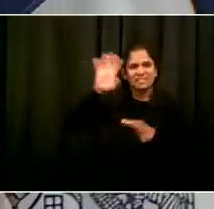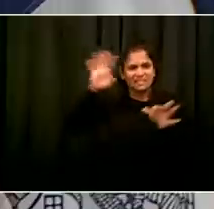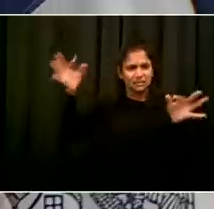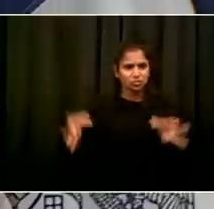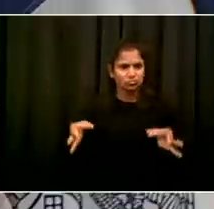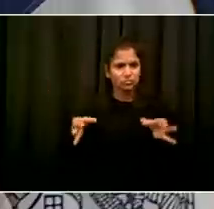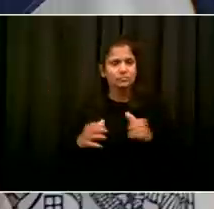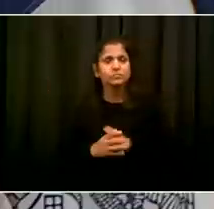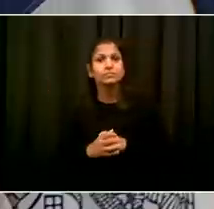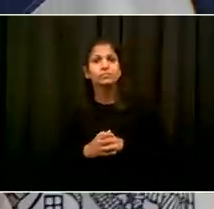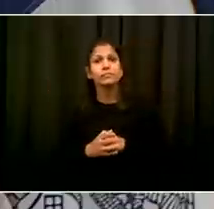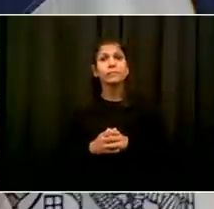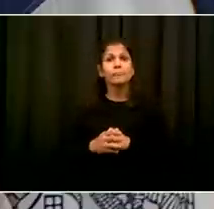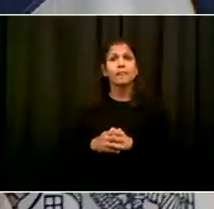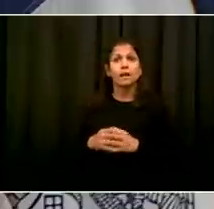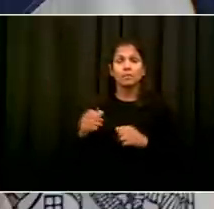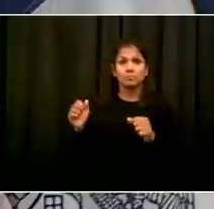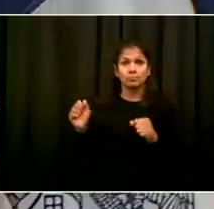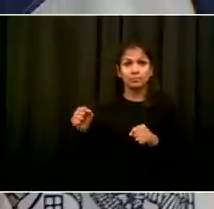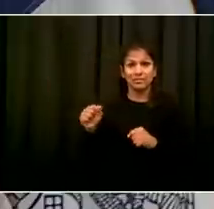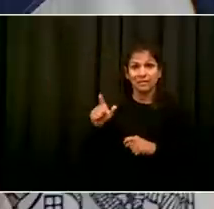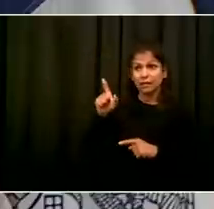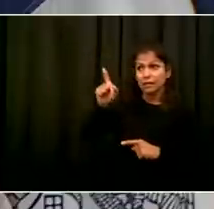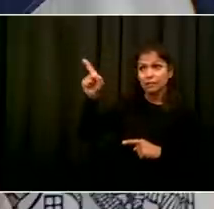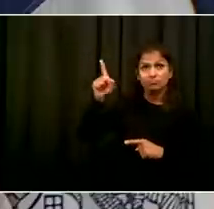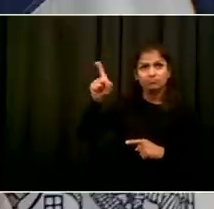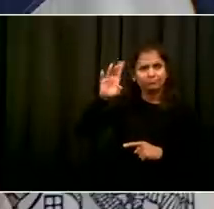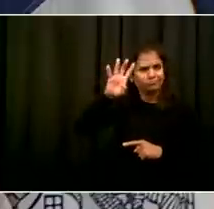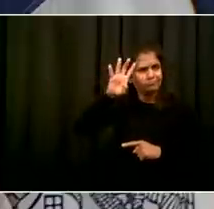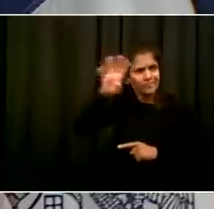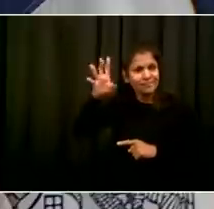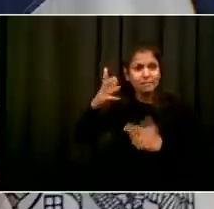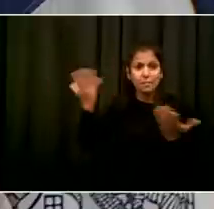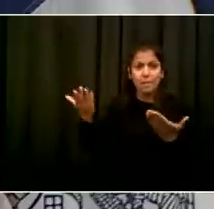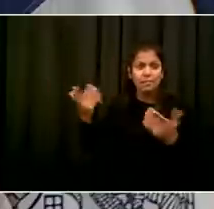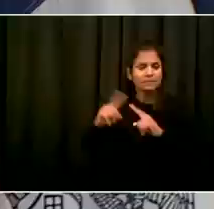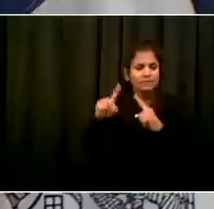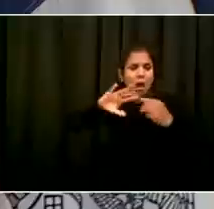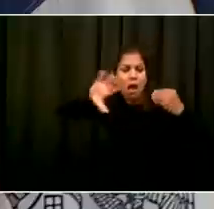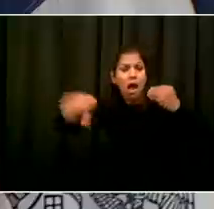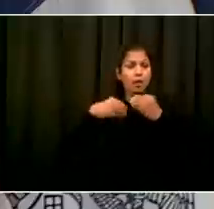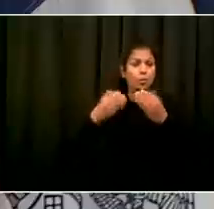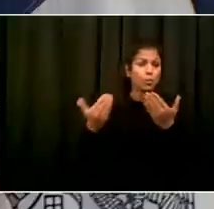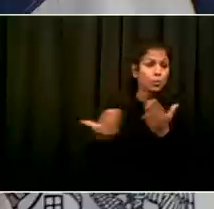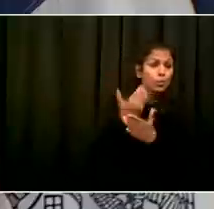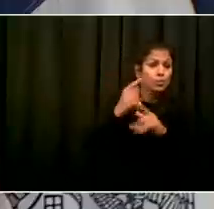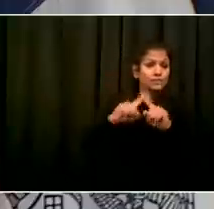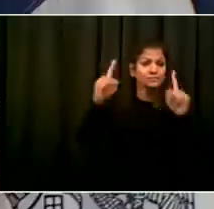their call, and we'll work whatever model they choose, but we have to move quickly. Dr. Choksi.